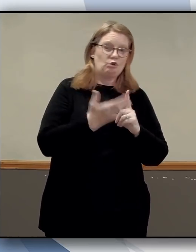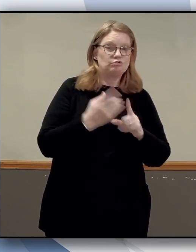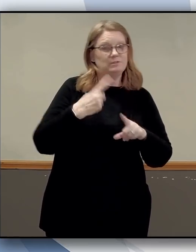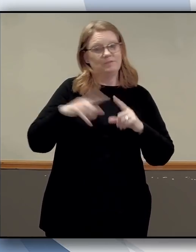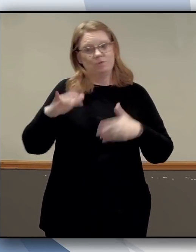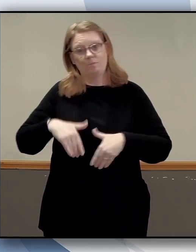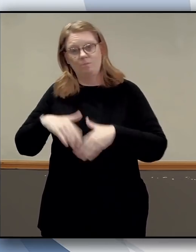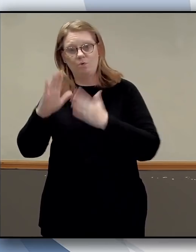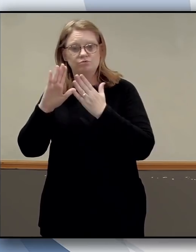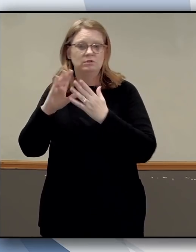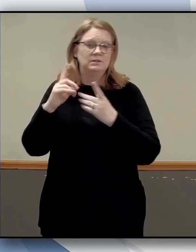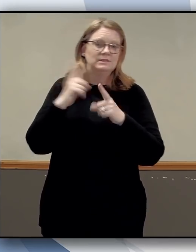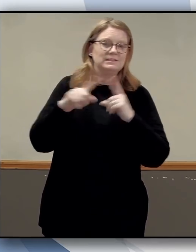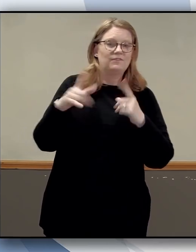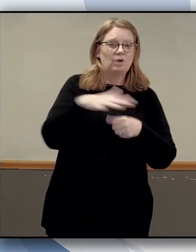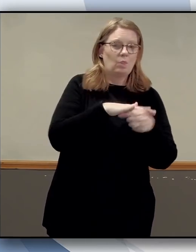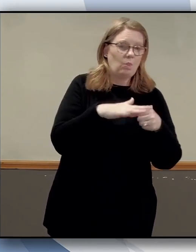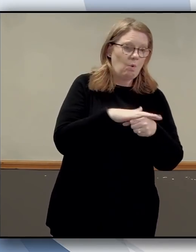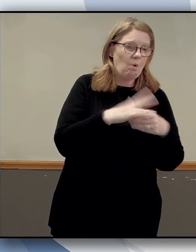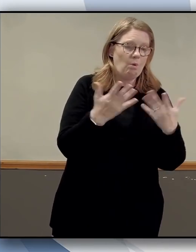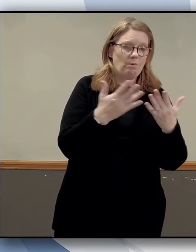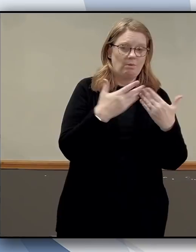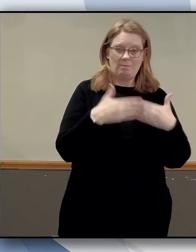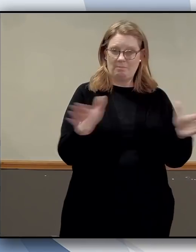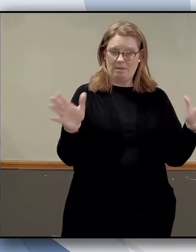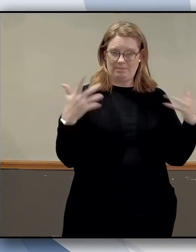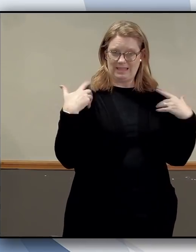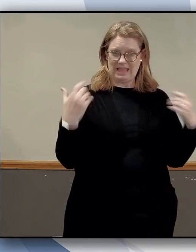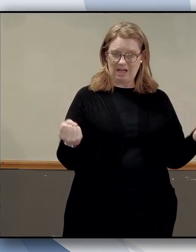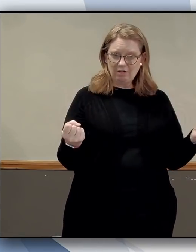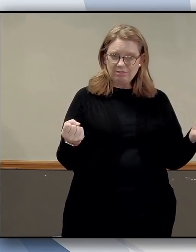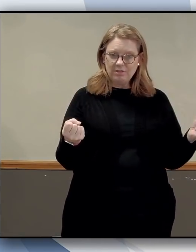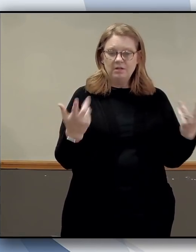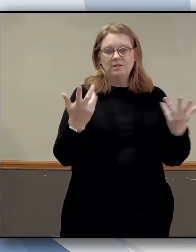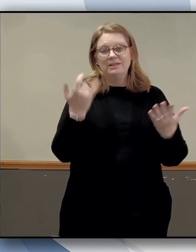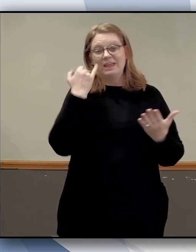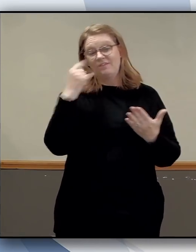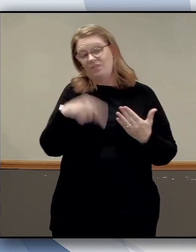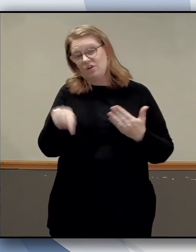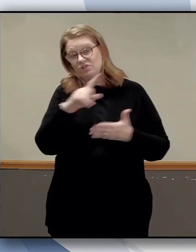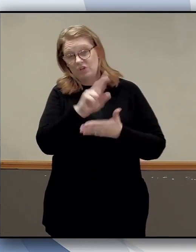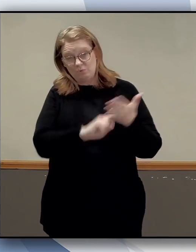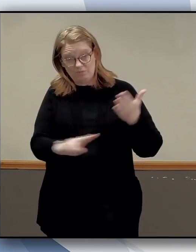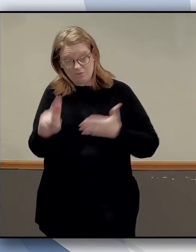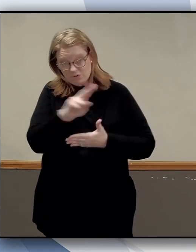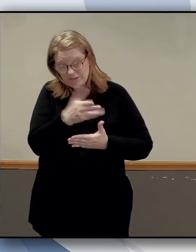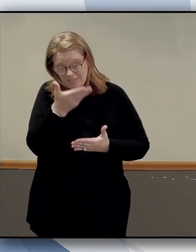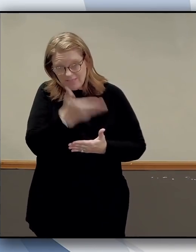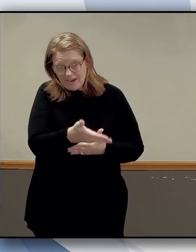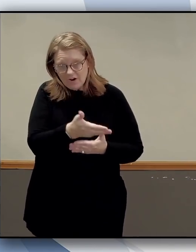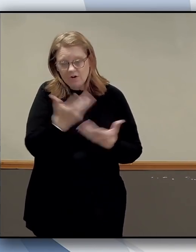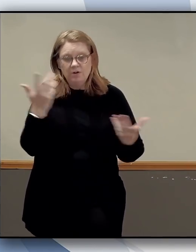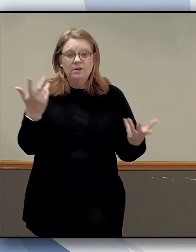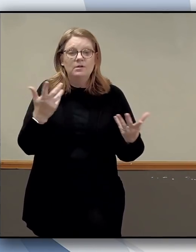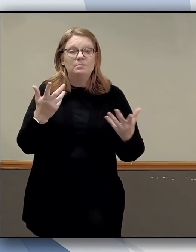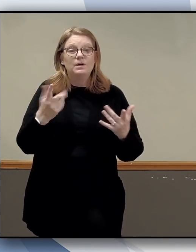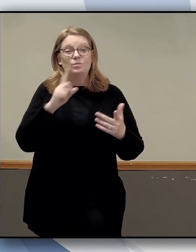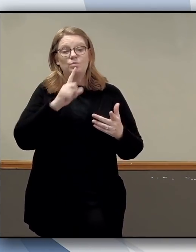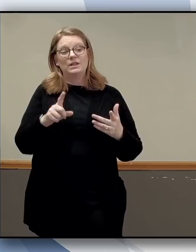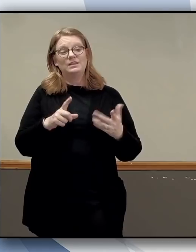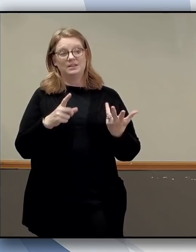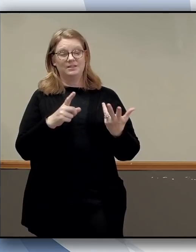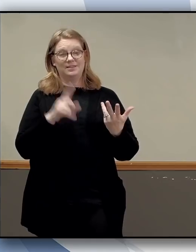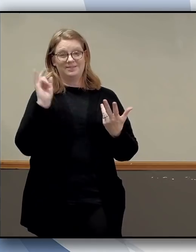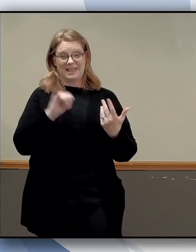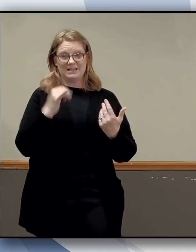different tools, different local public health. They're different whether they have a university in the community or not. But those individual differences is why we